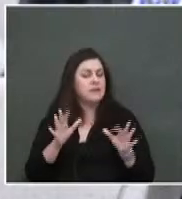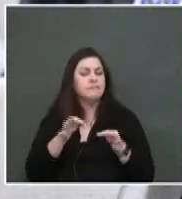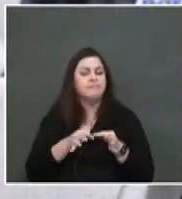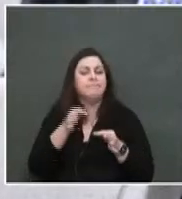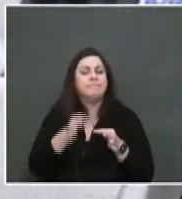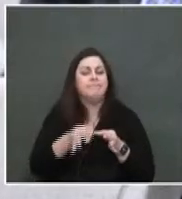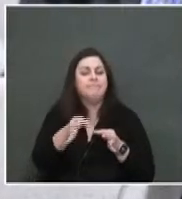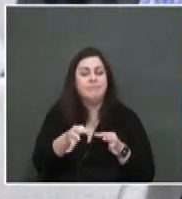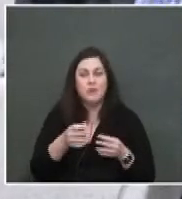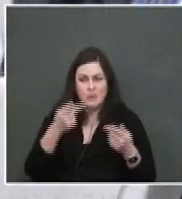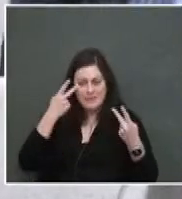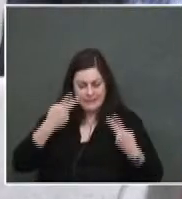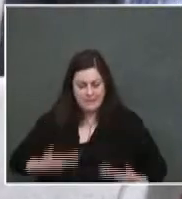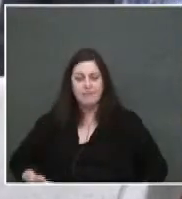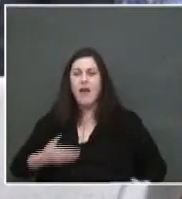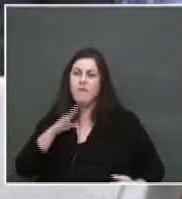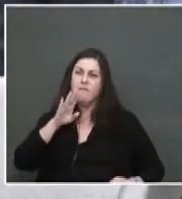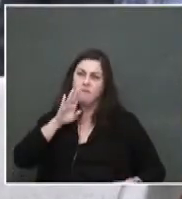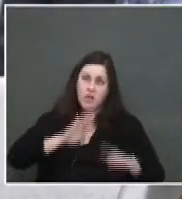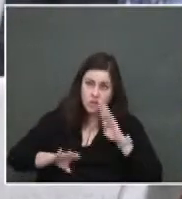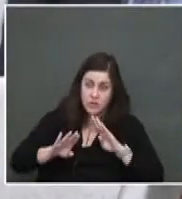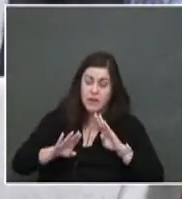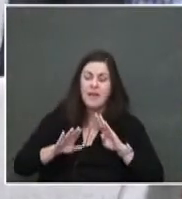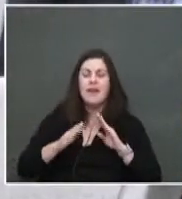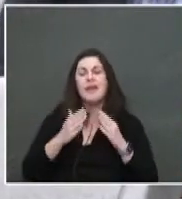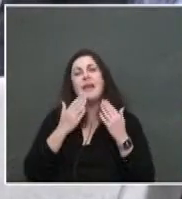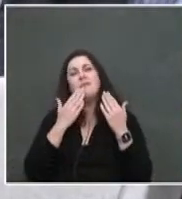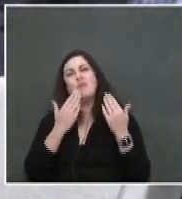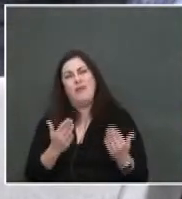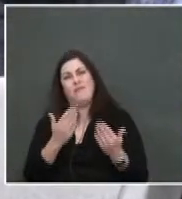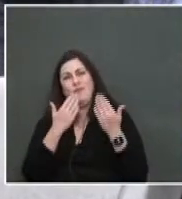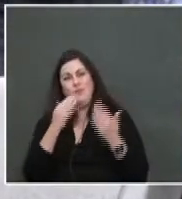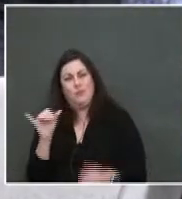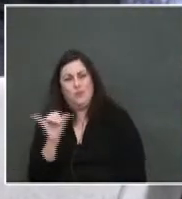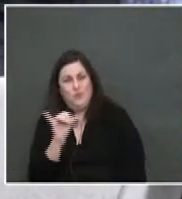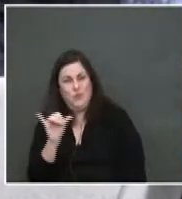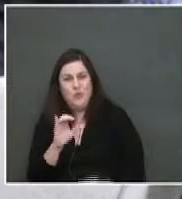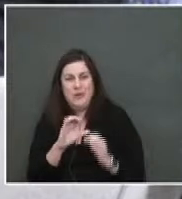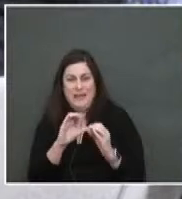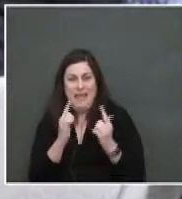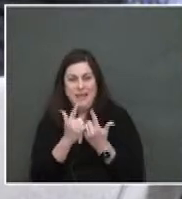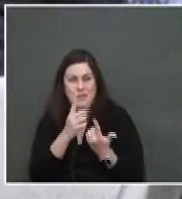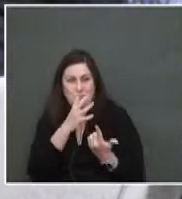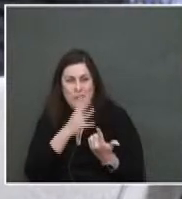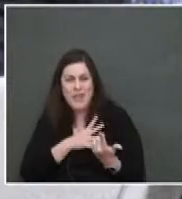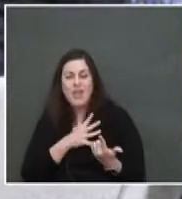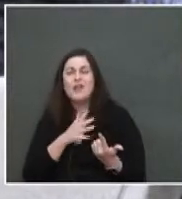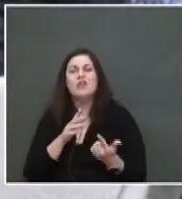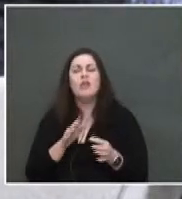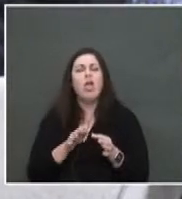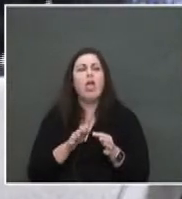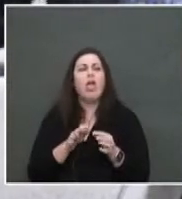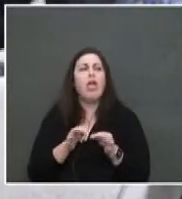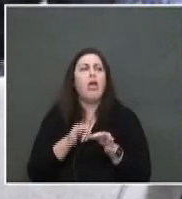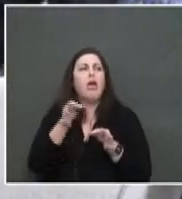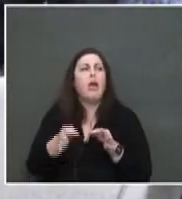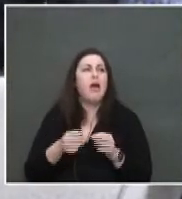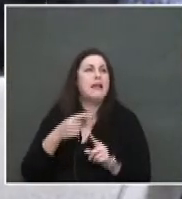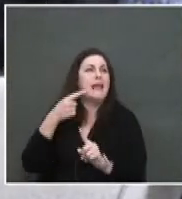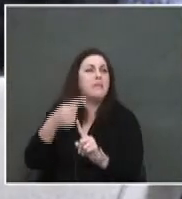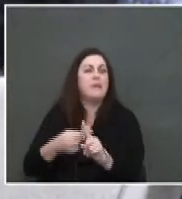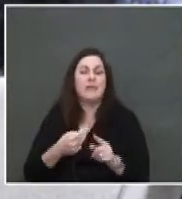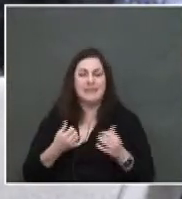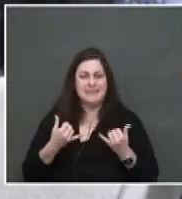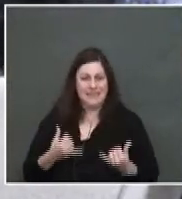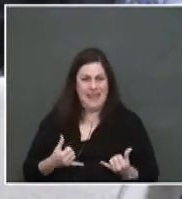I'm frustrated, right? But I'm equally grateful, Councilwoman, because you could have just put this on for the next month, but you put it on today,